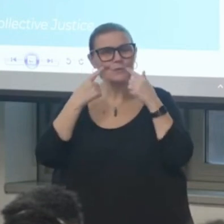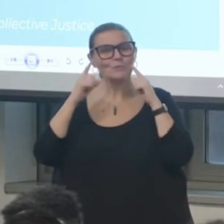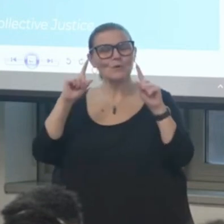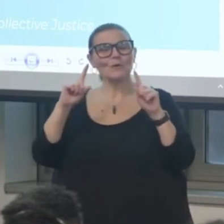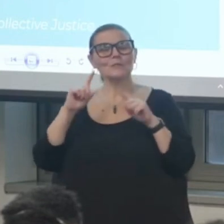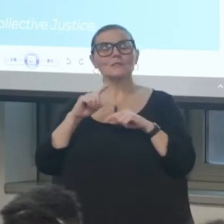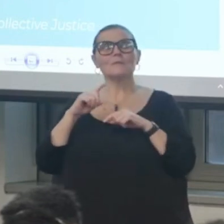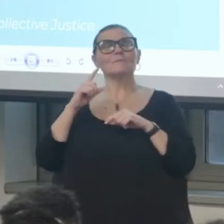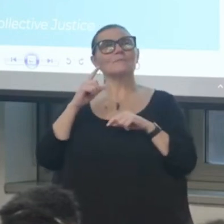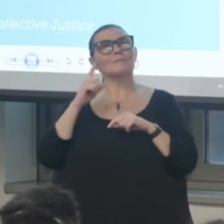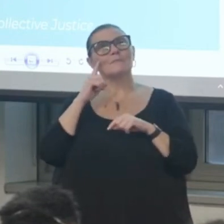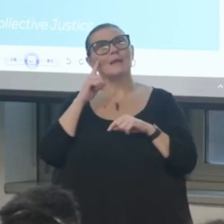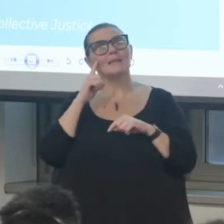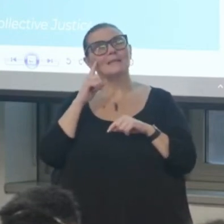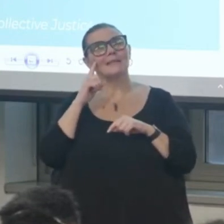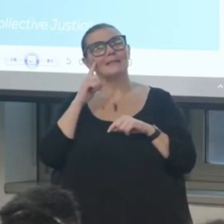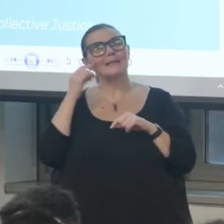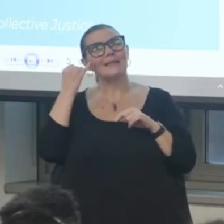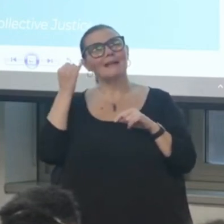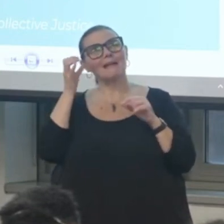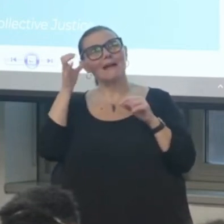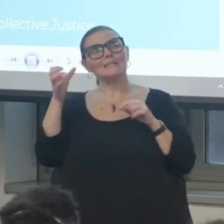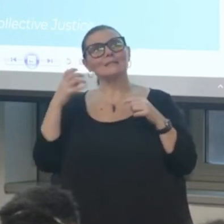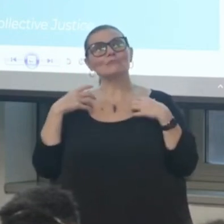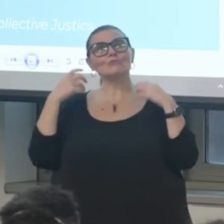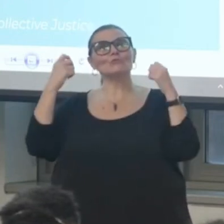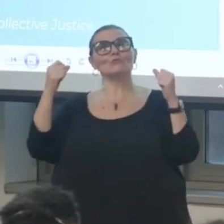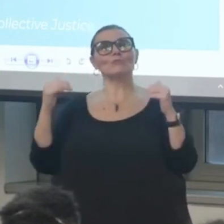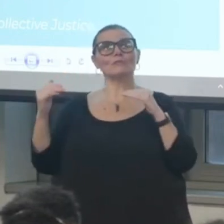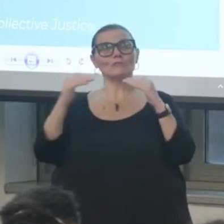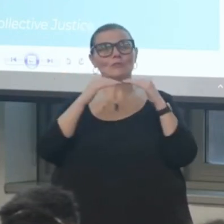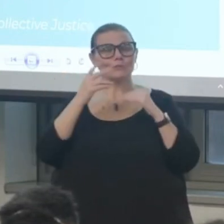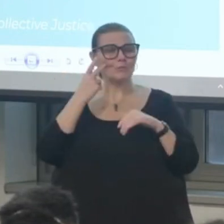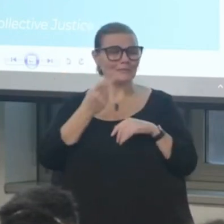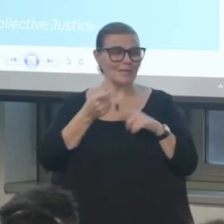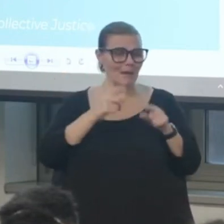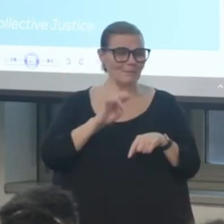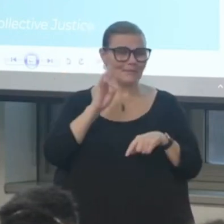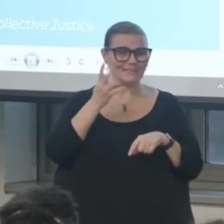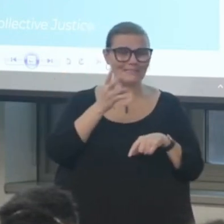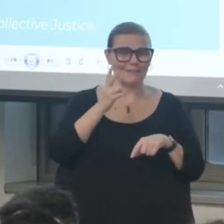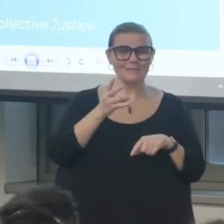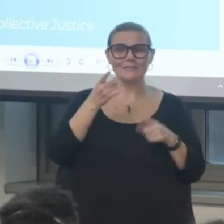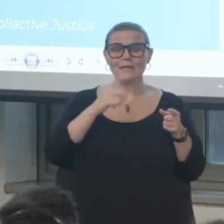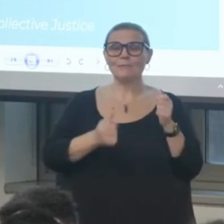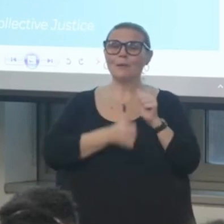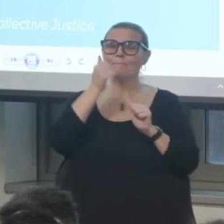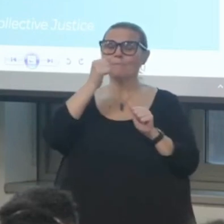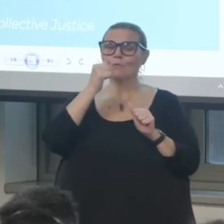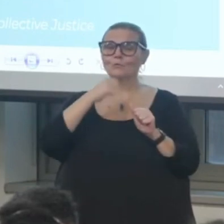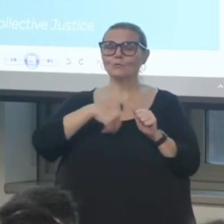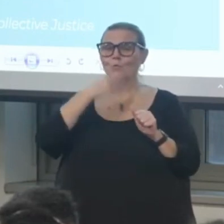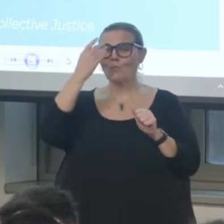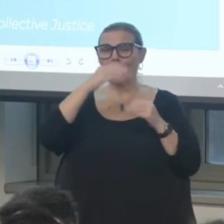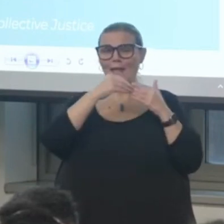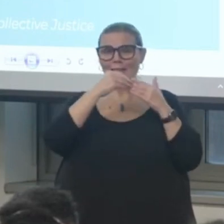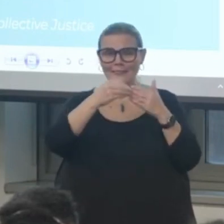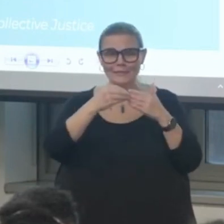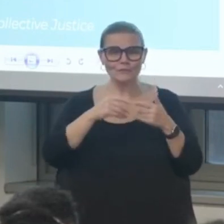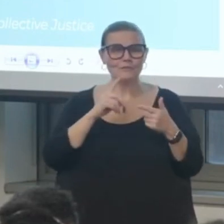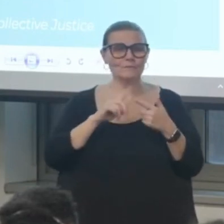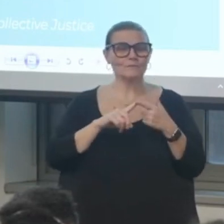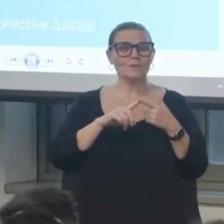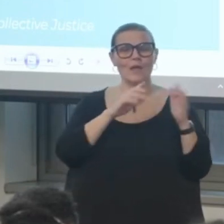restorative justice, I think, very much of that when that emerges in the 70s here, it emerges with mostly white leadership, and